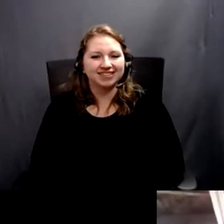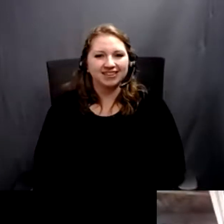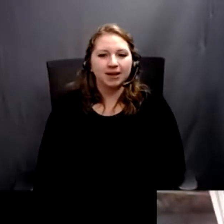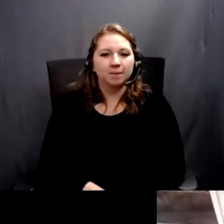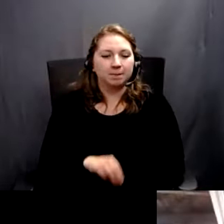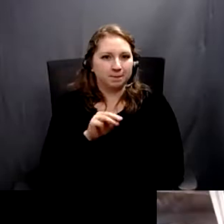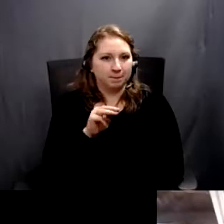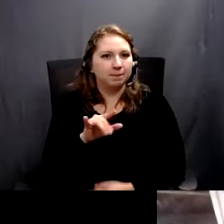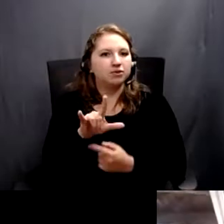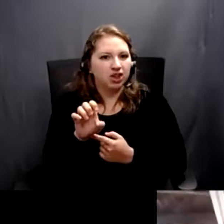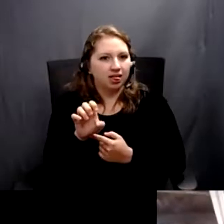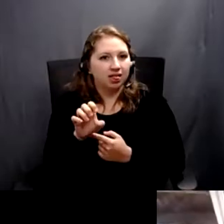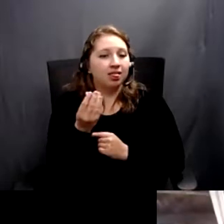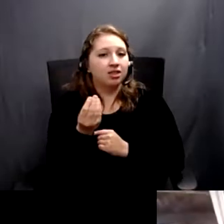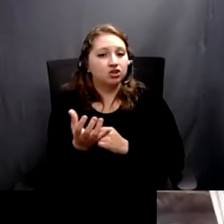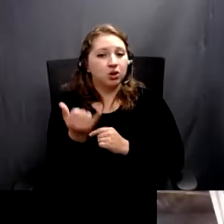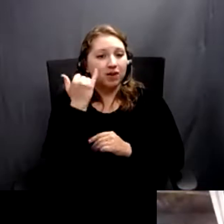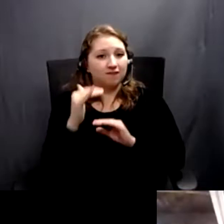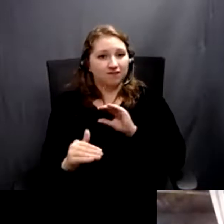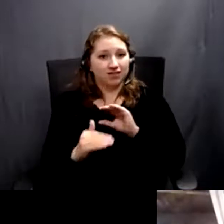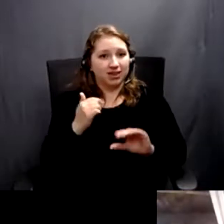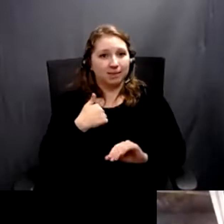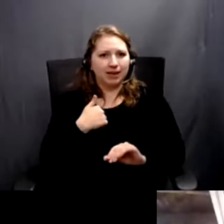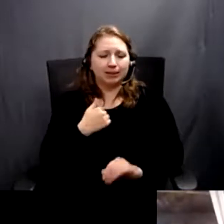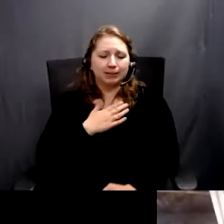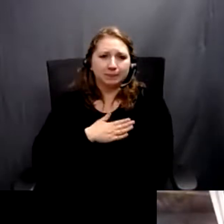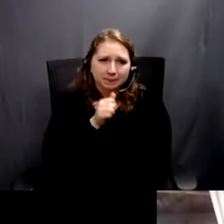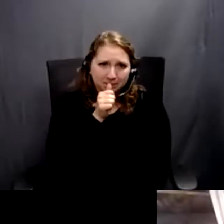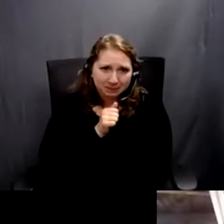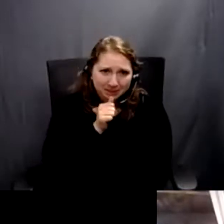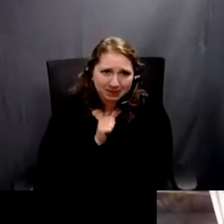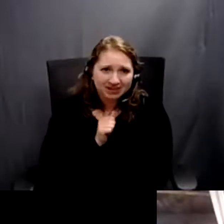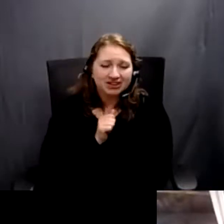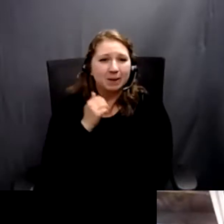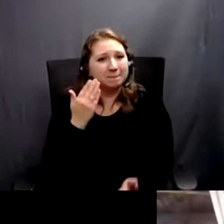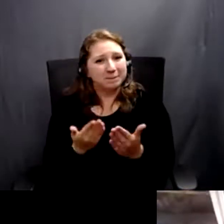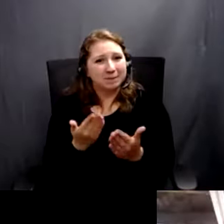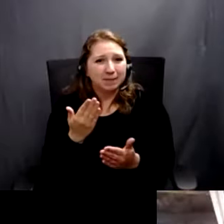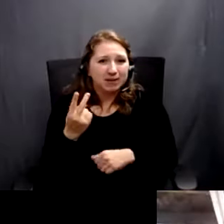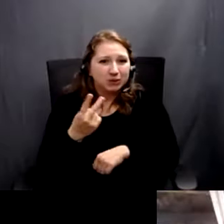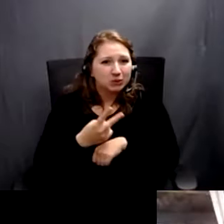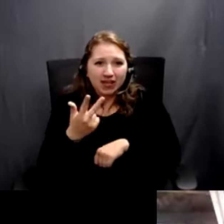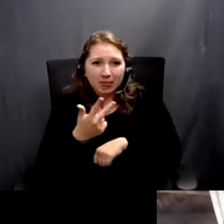I will say, if you email me, just please be a little bit patient. It might take me like 2 to 3 days.